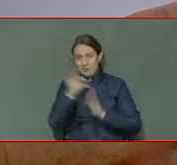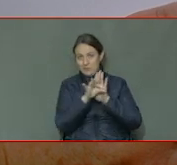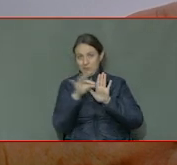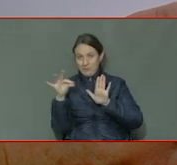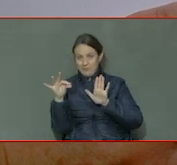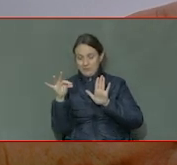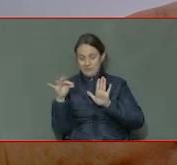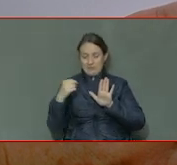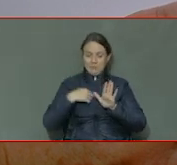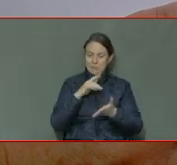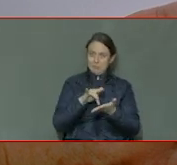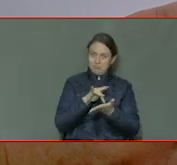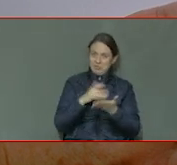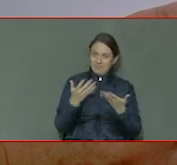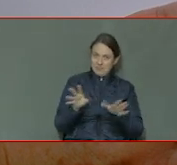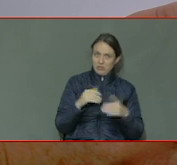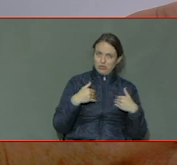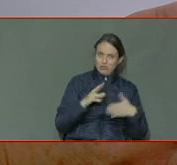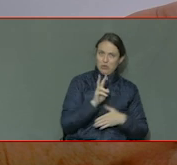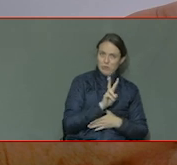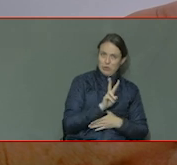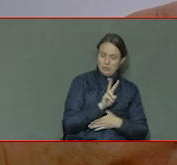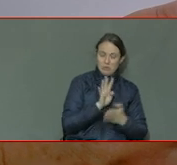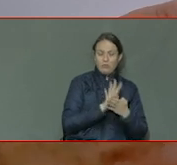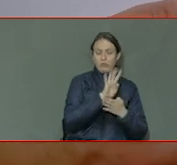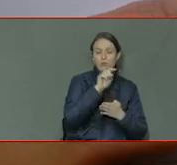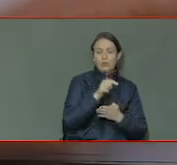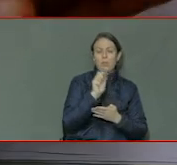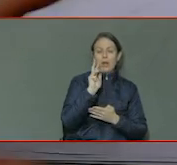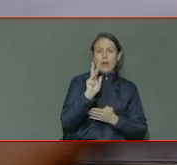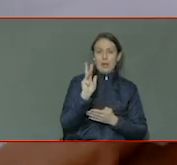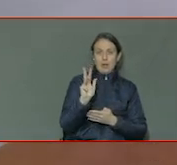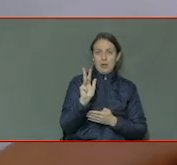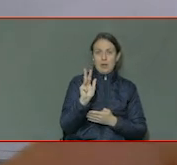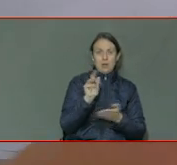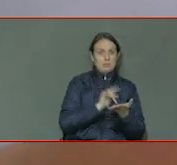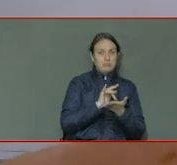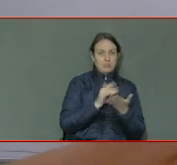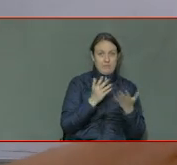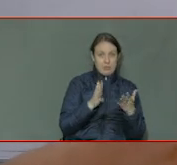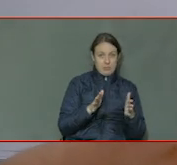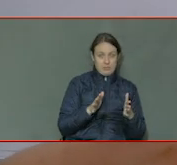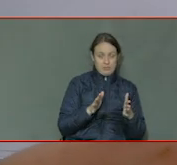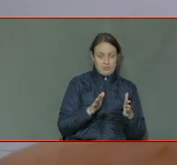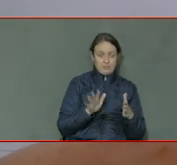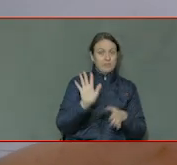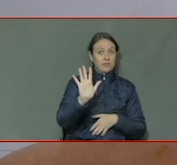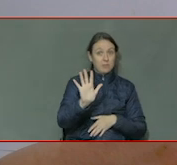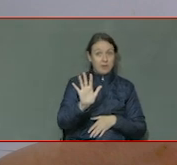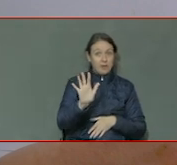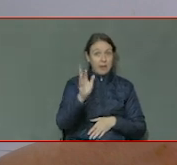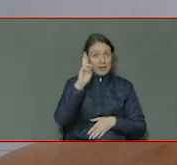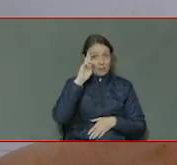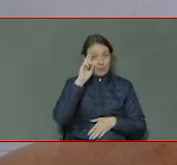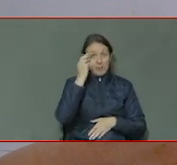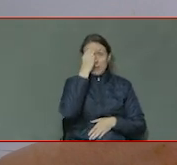did calculate my initial velocity, 14,99. Okay, before I continue, just for the picture,